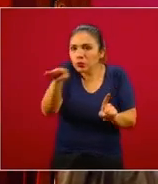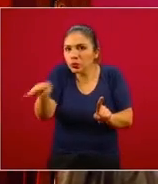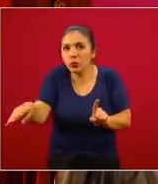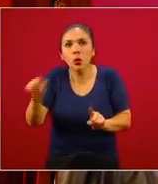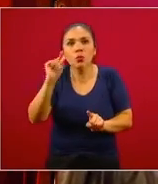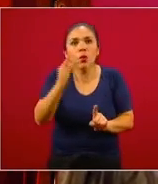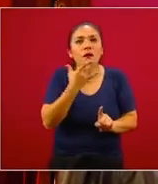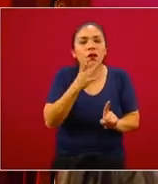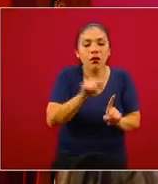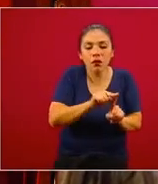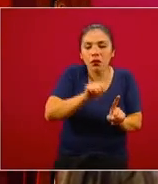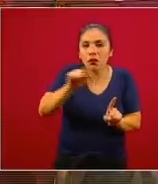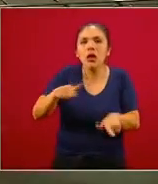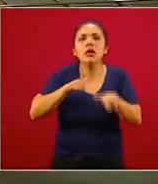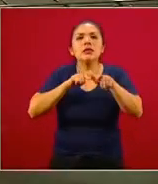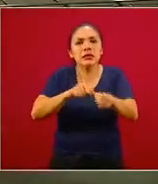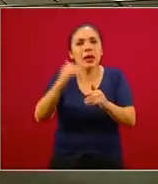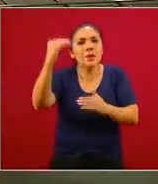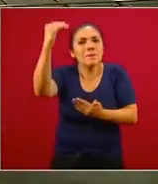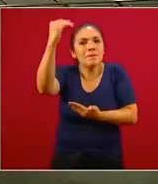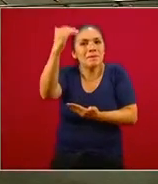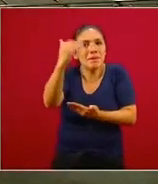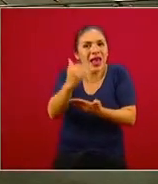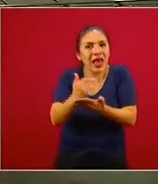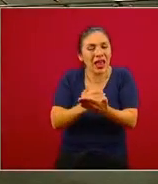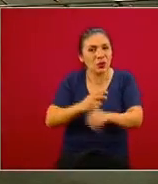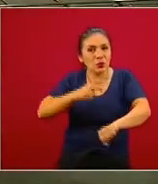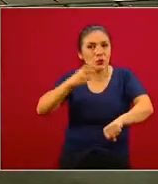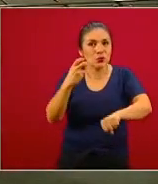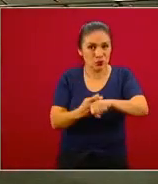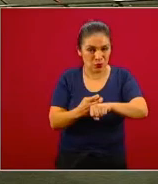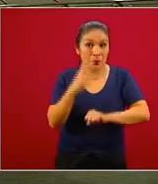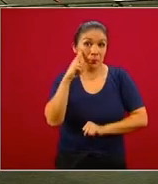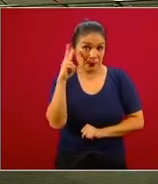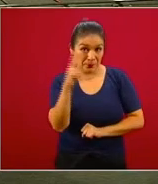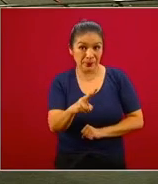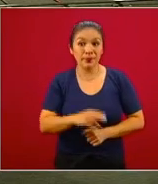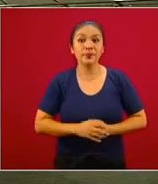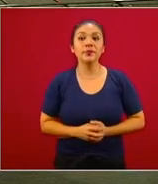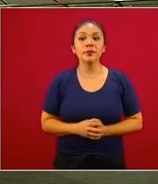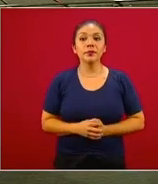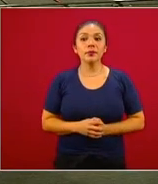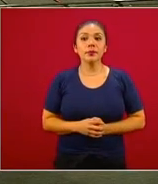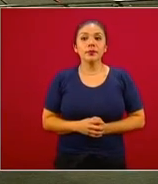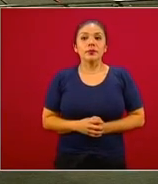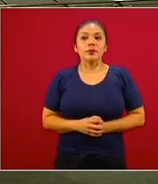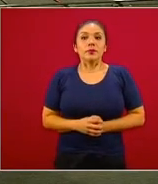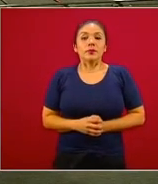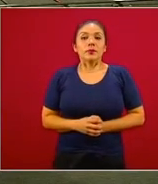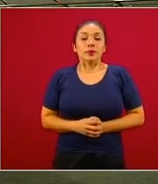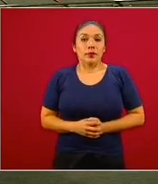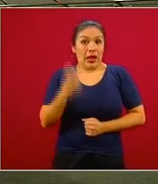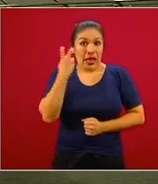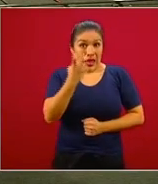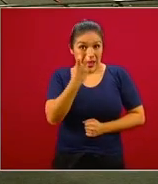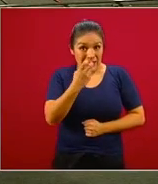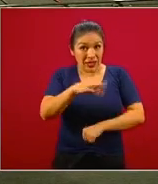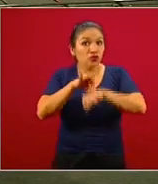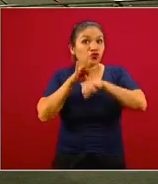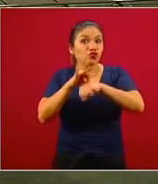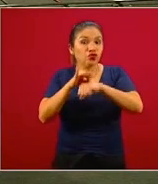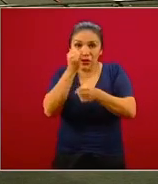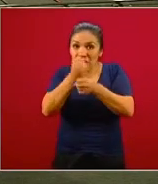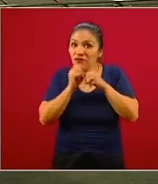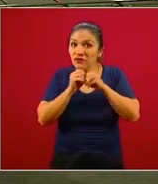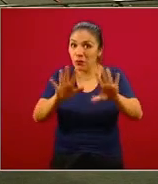this morning with the evidence, all the evidence in our hands, that we have successfully